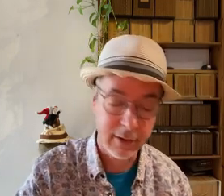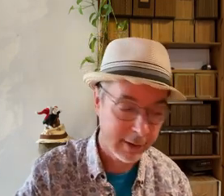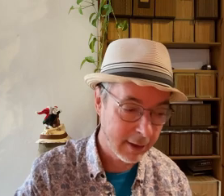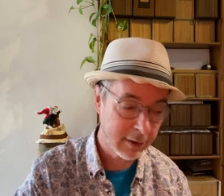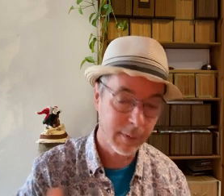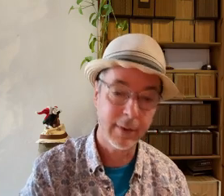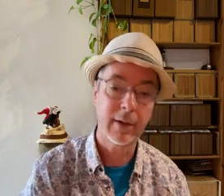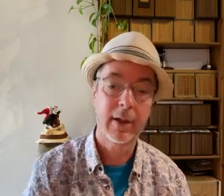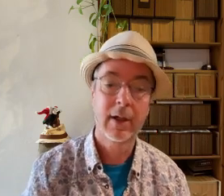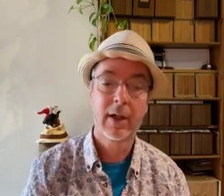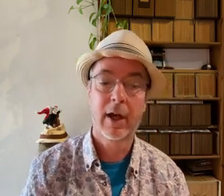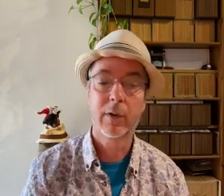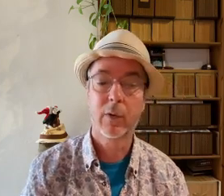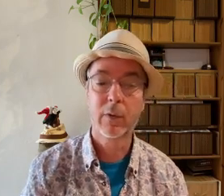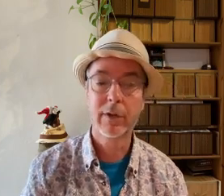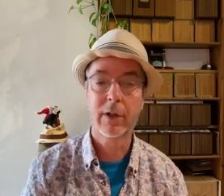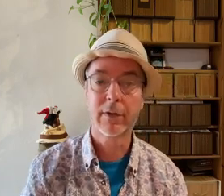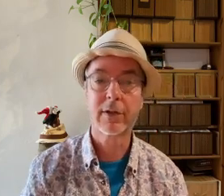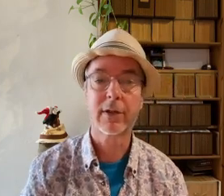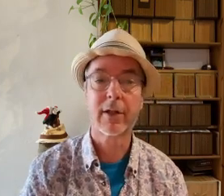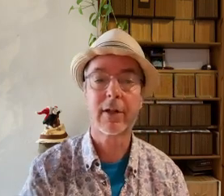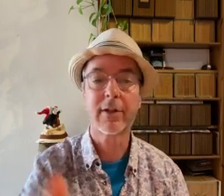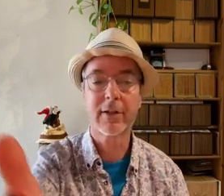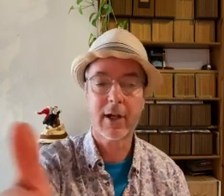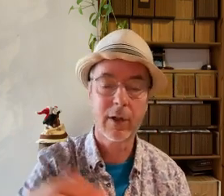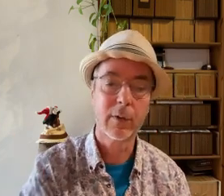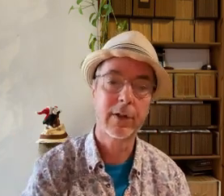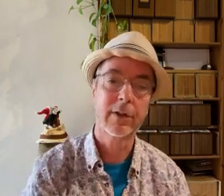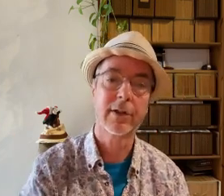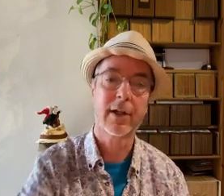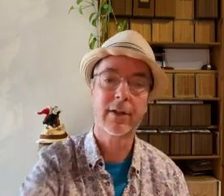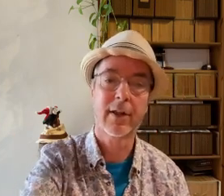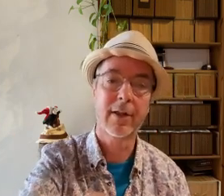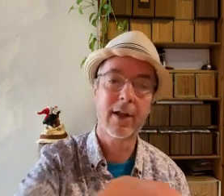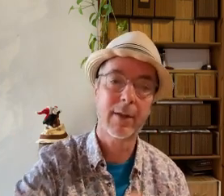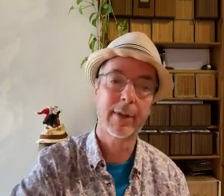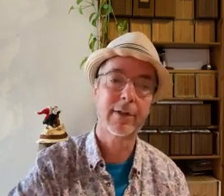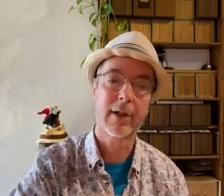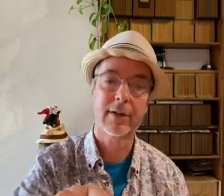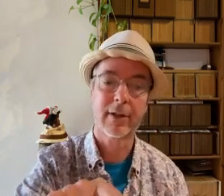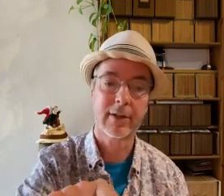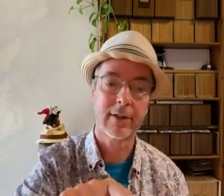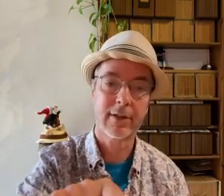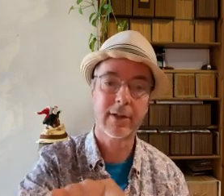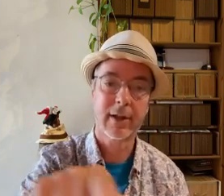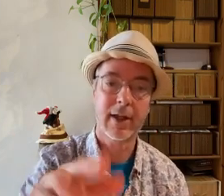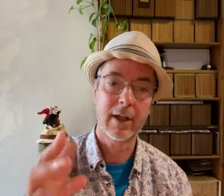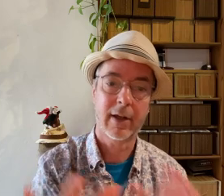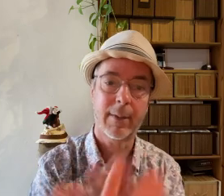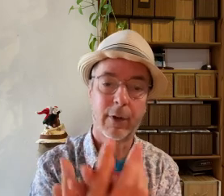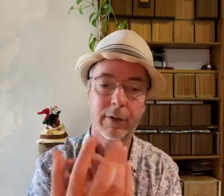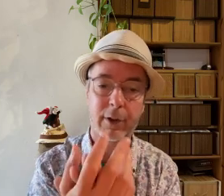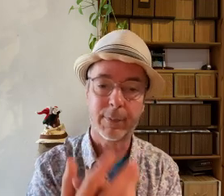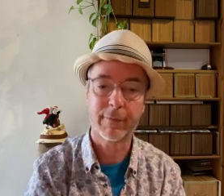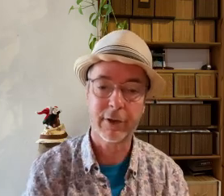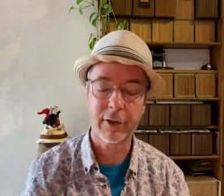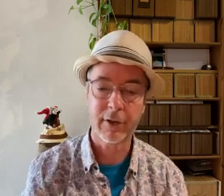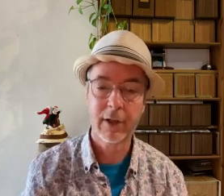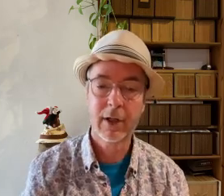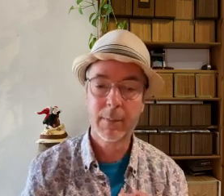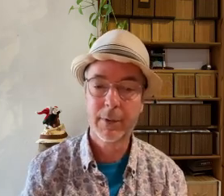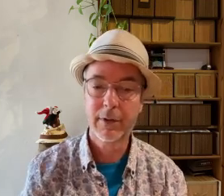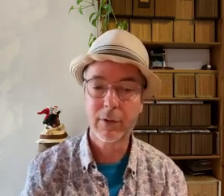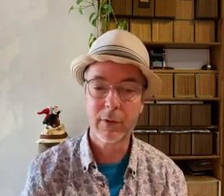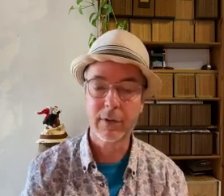is saying something and you only understand, let's say I only understand the elements, as I can see, the A and M on top of each